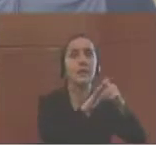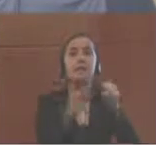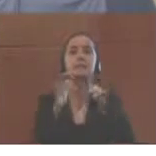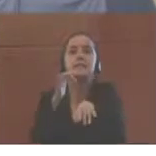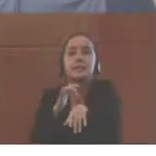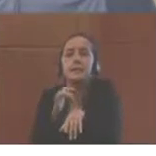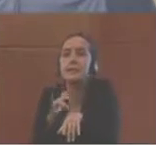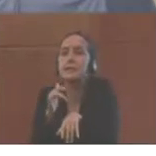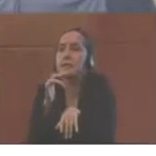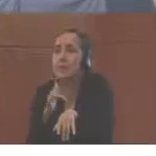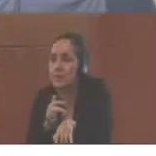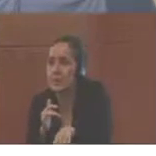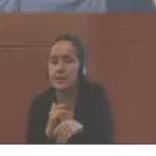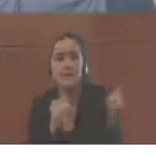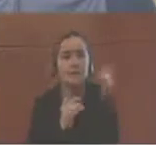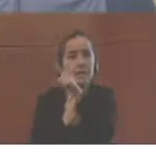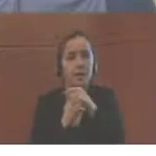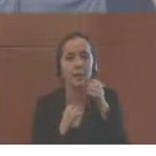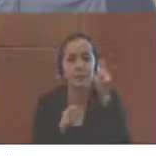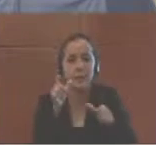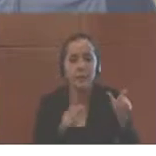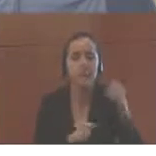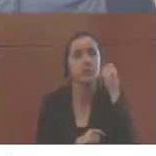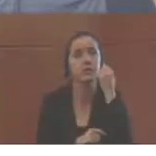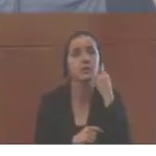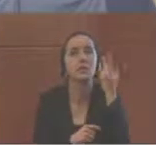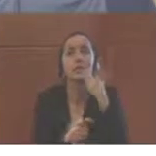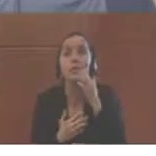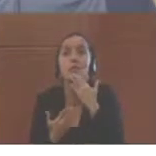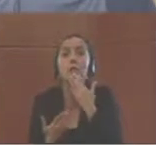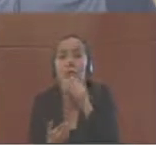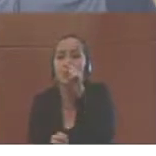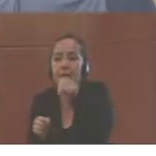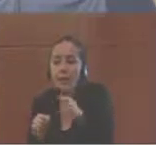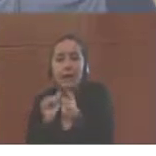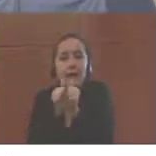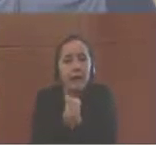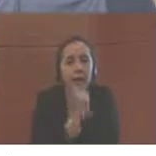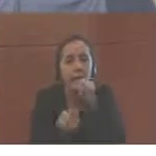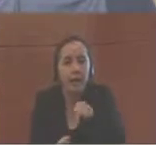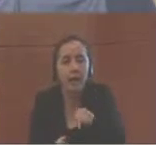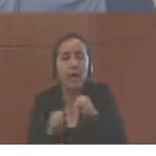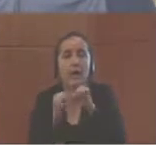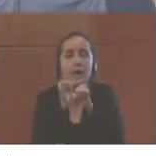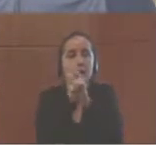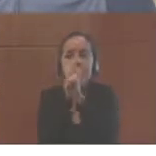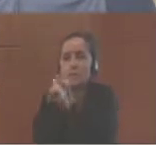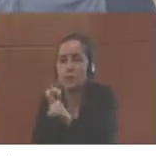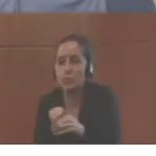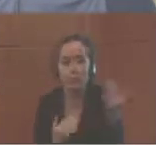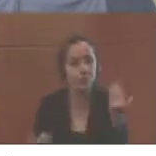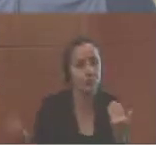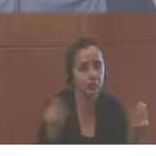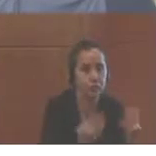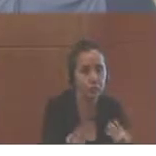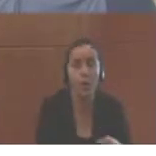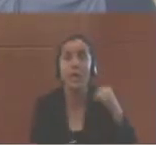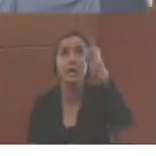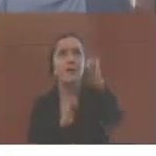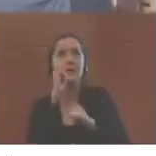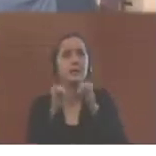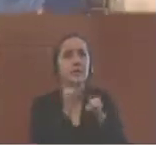also awareness building in the public and institutional collaboration. The government, with its international